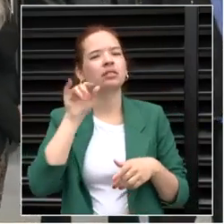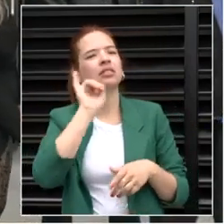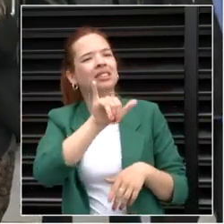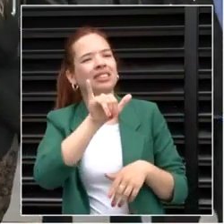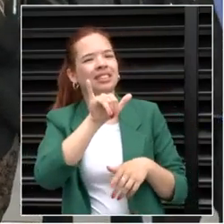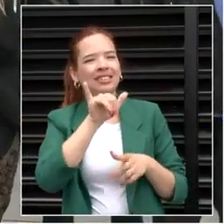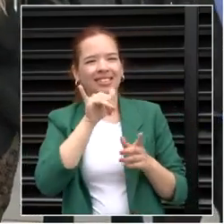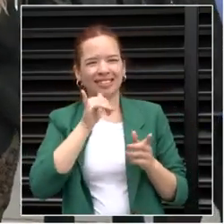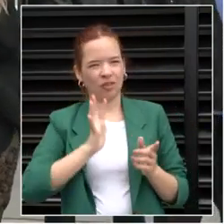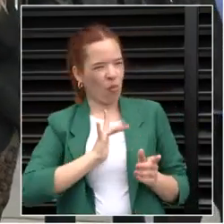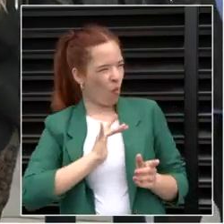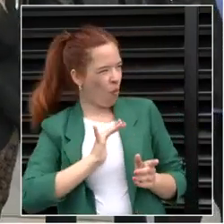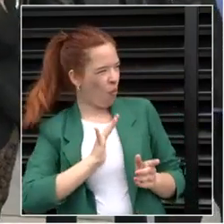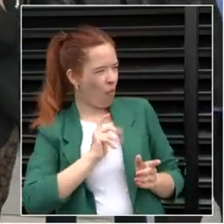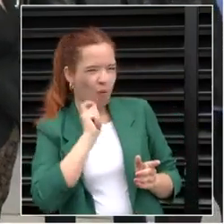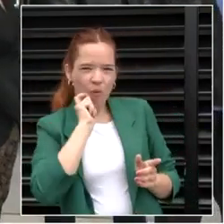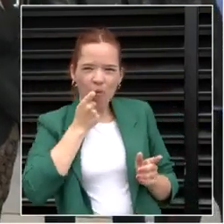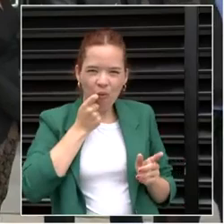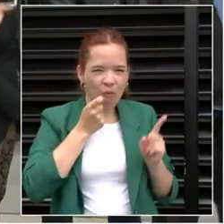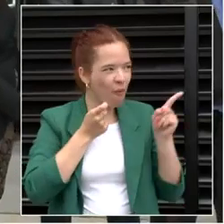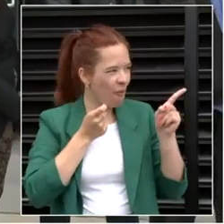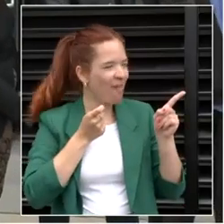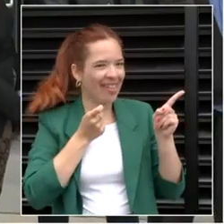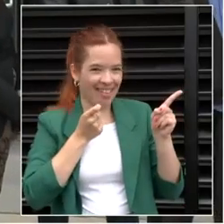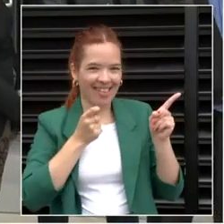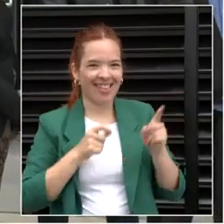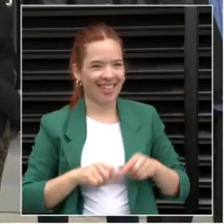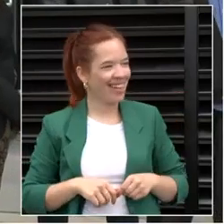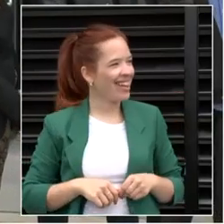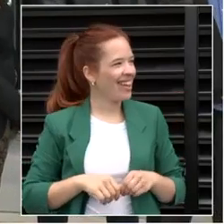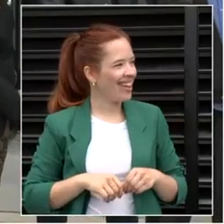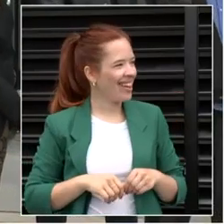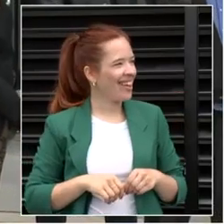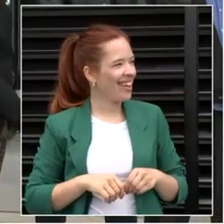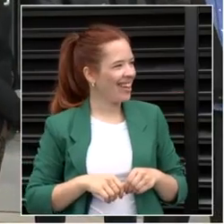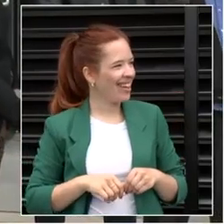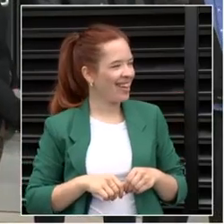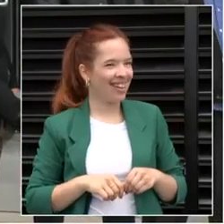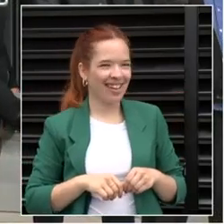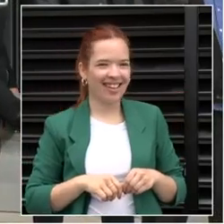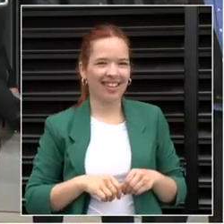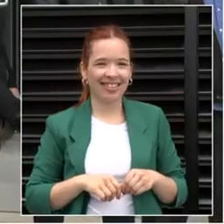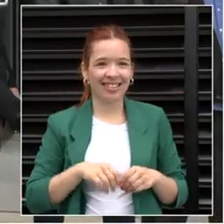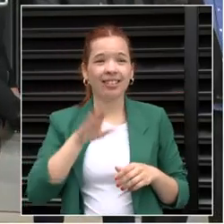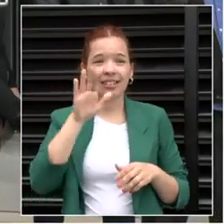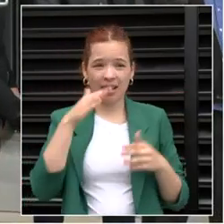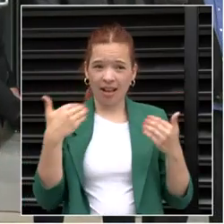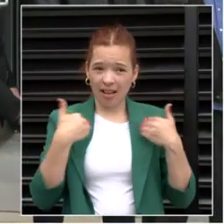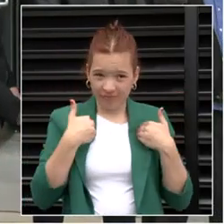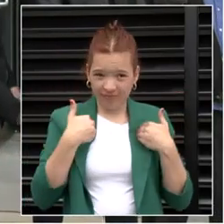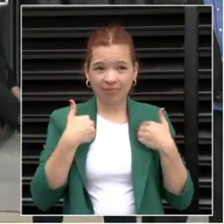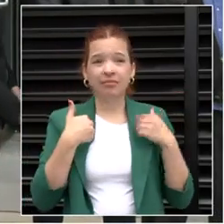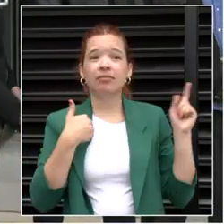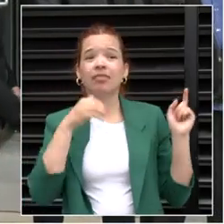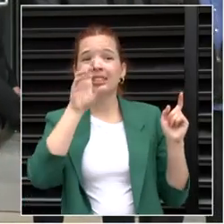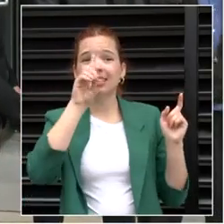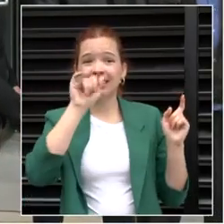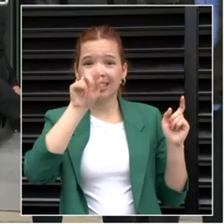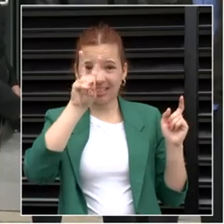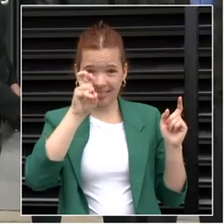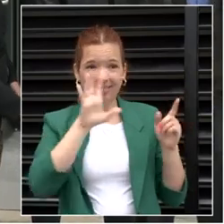of his motorcycle, and there, as I said, is Dave's necklace he sent to us.